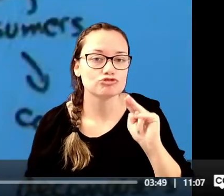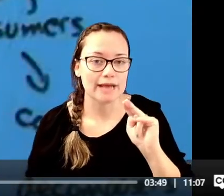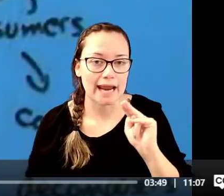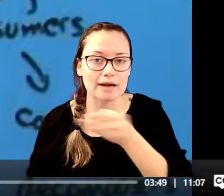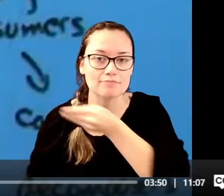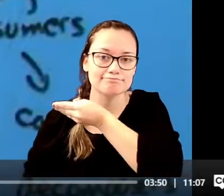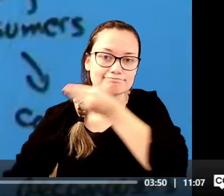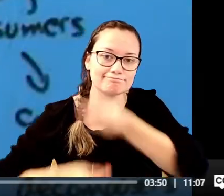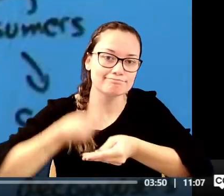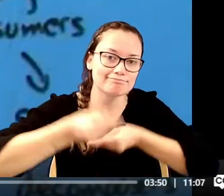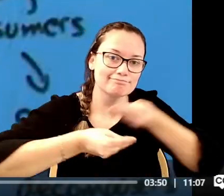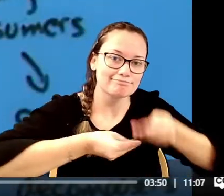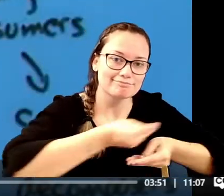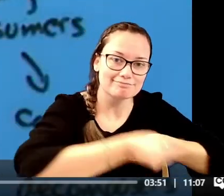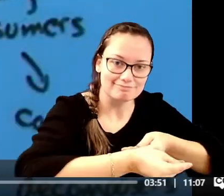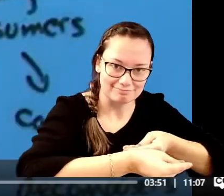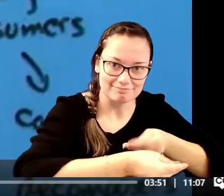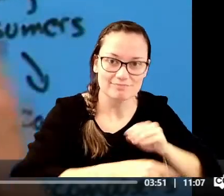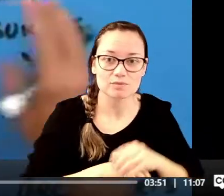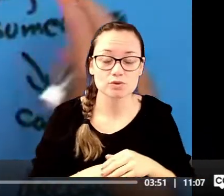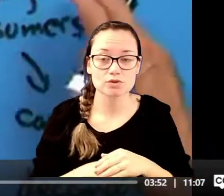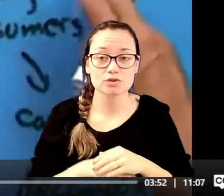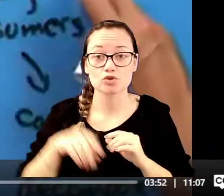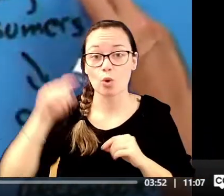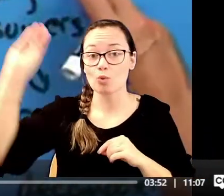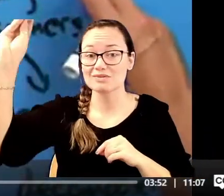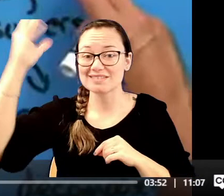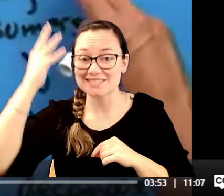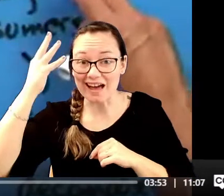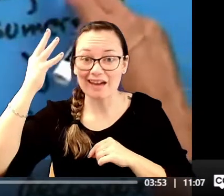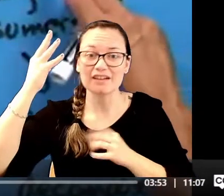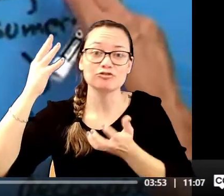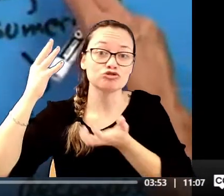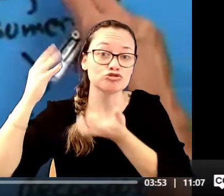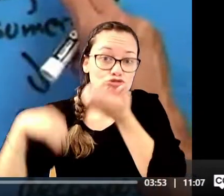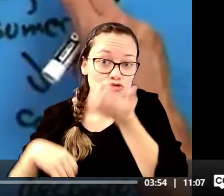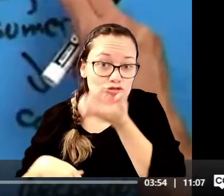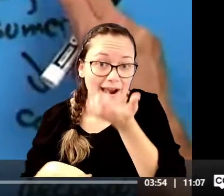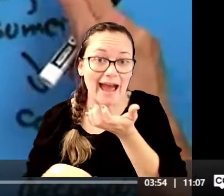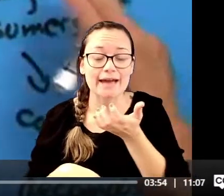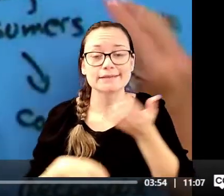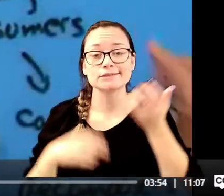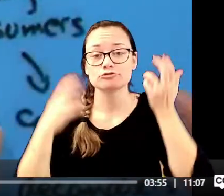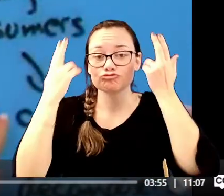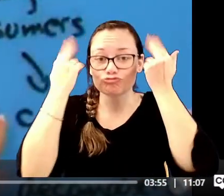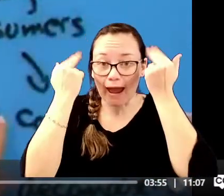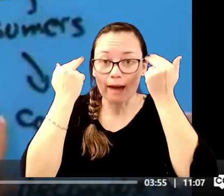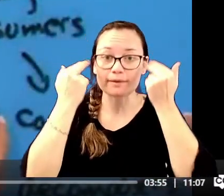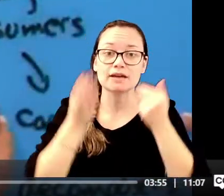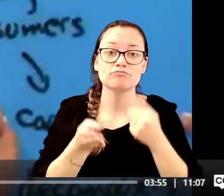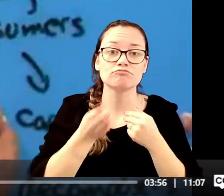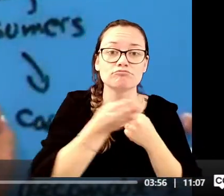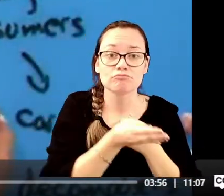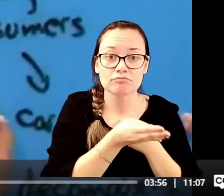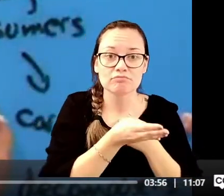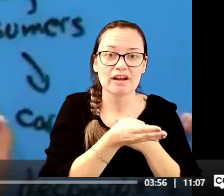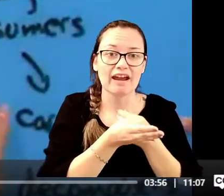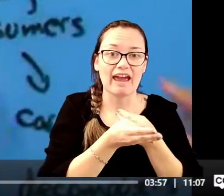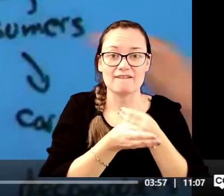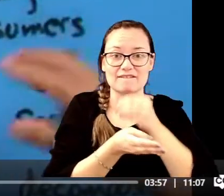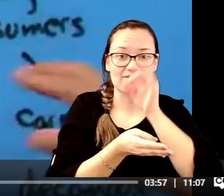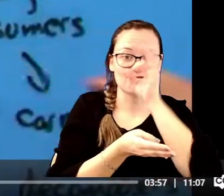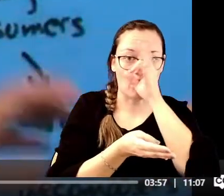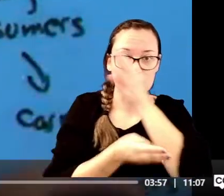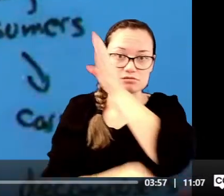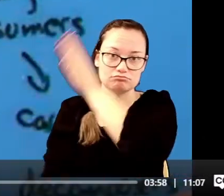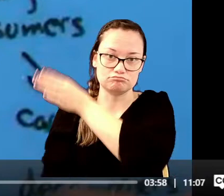sun here, and I could draw grass, and I could tell you that the primary consumer is a rabbit, and then the rabbit is eaten by a fox, right?